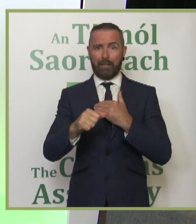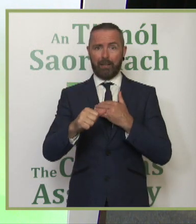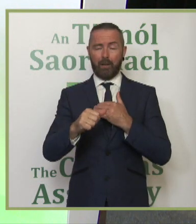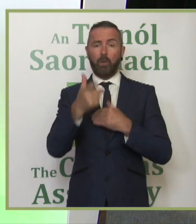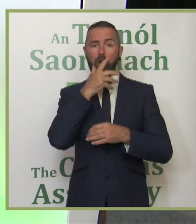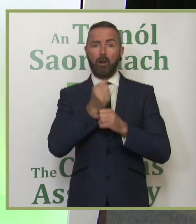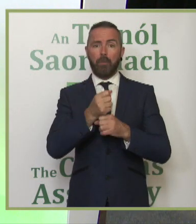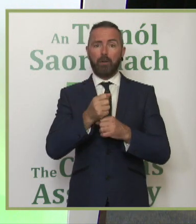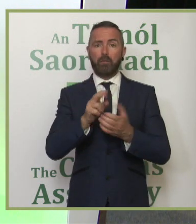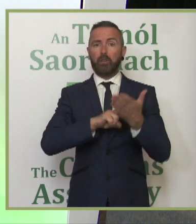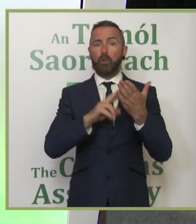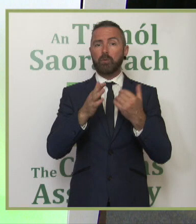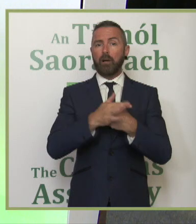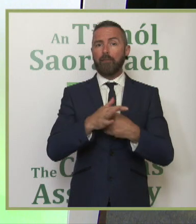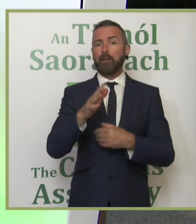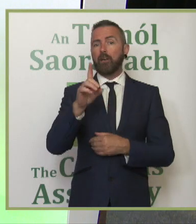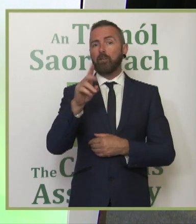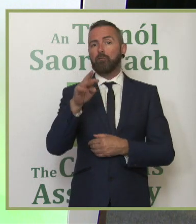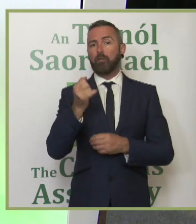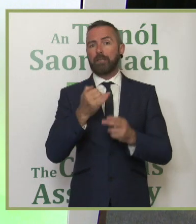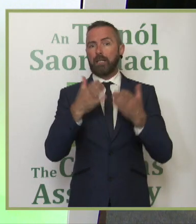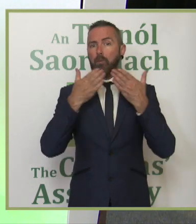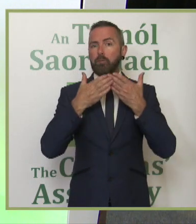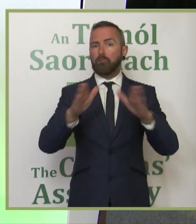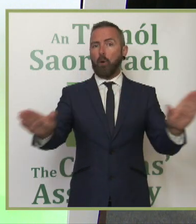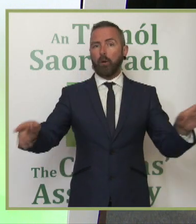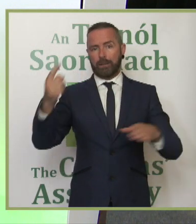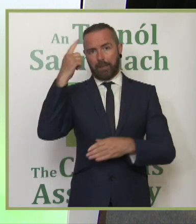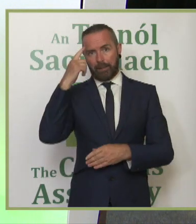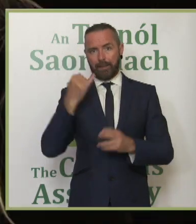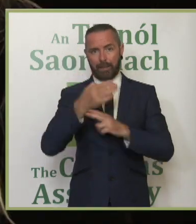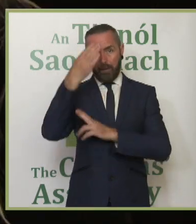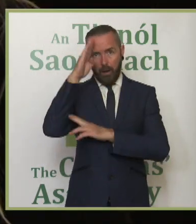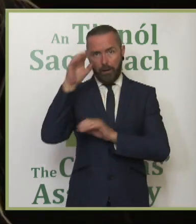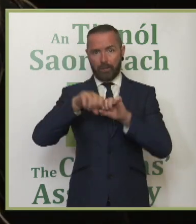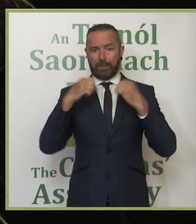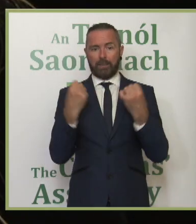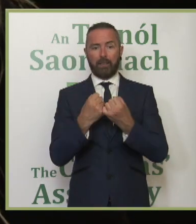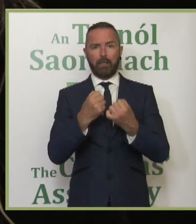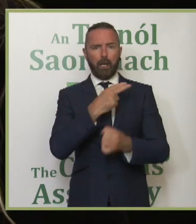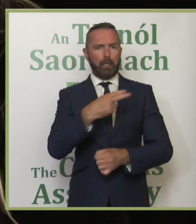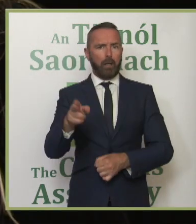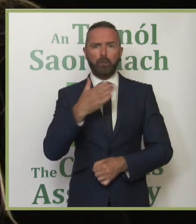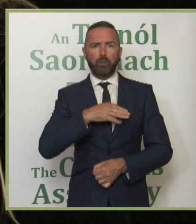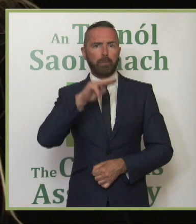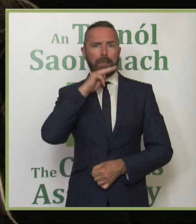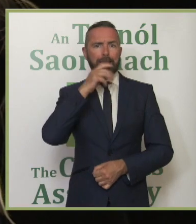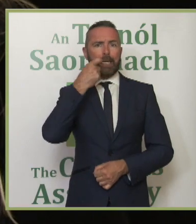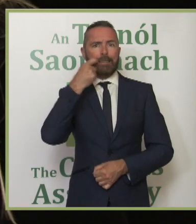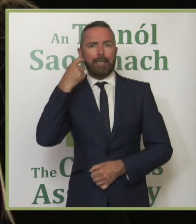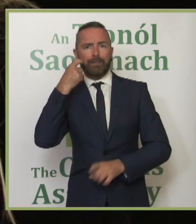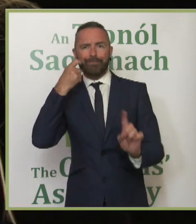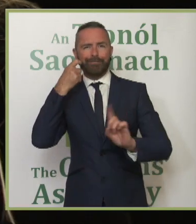of the Assembly is really to look at drug use in Irish society, and it doesn't just mean addiction. It means, as I say,